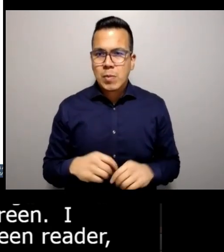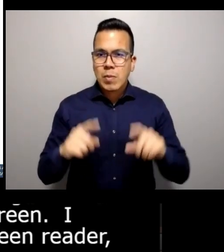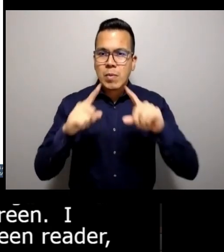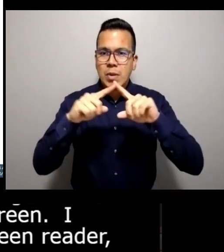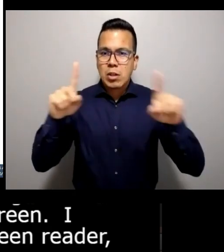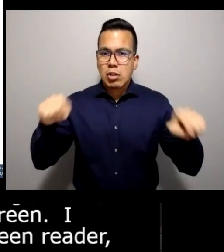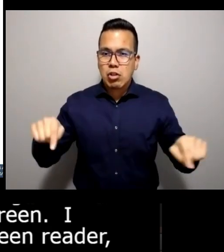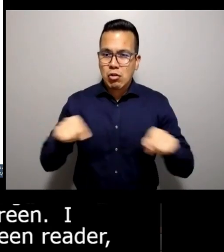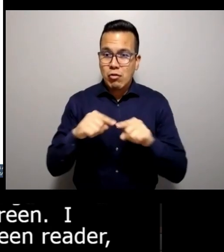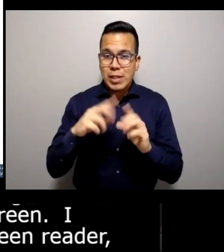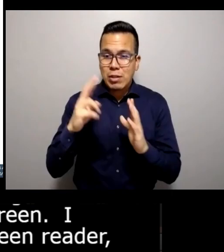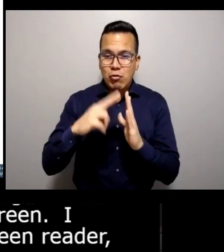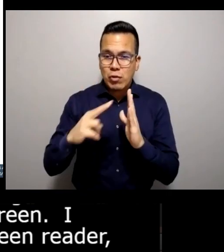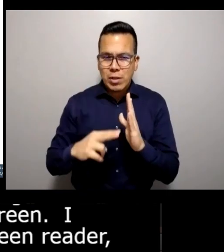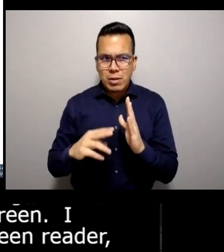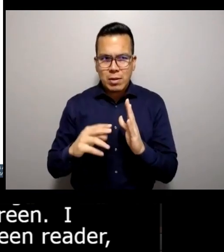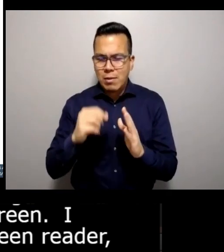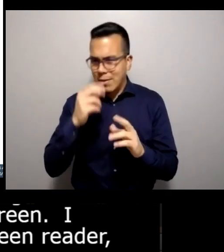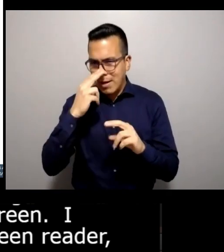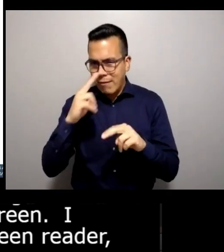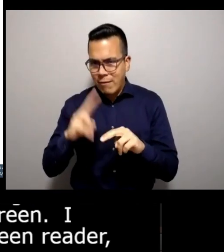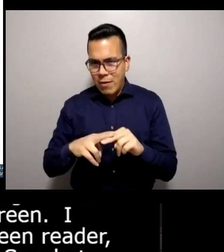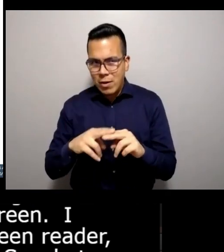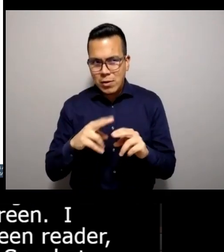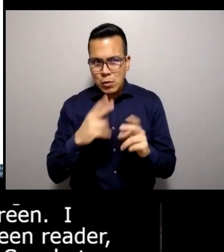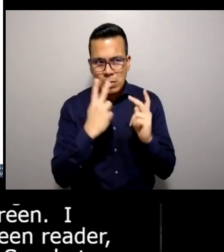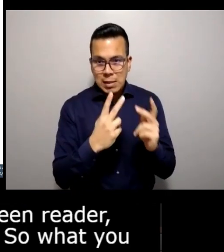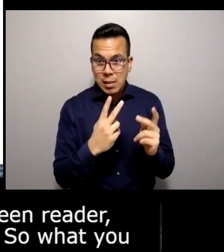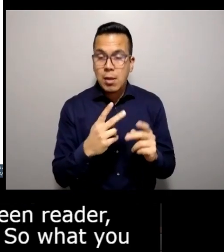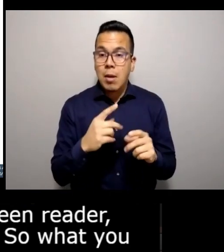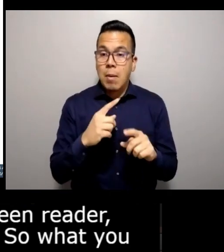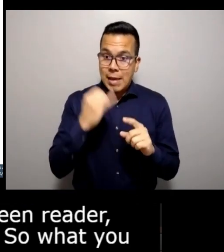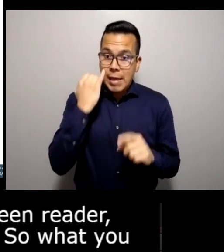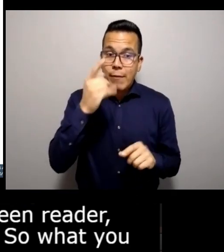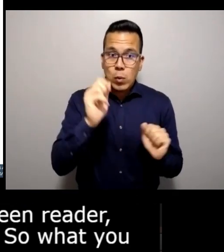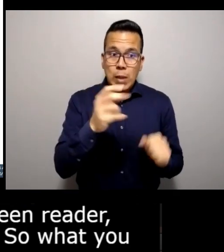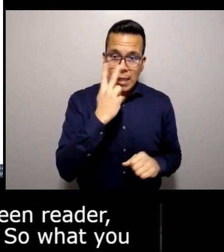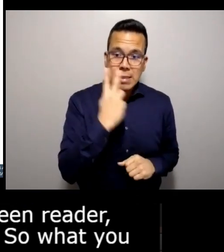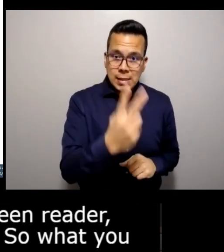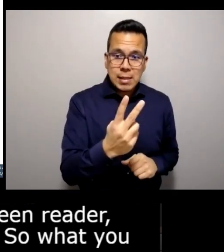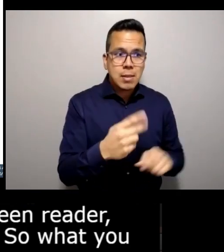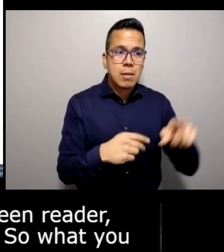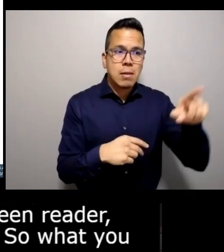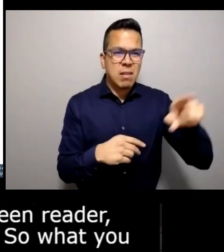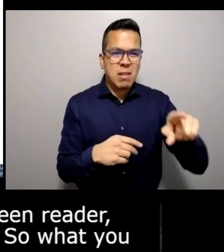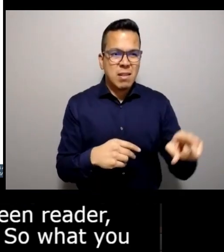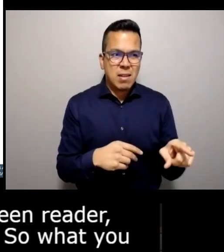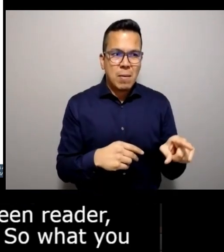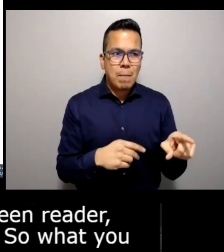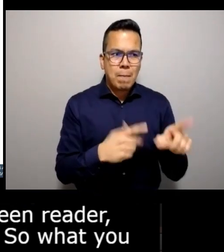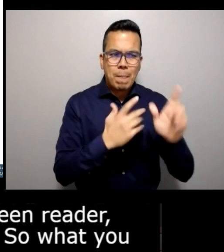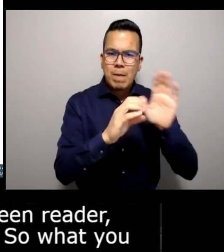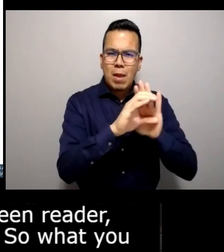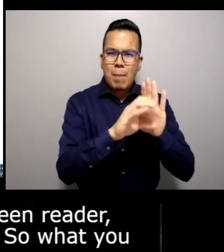distressing process. So what you might see here, if you without any